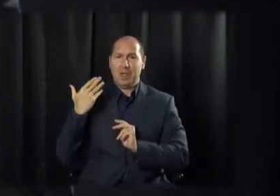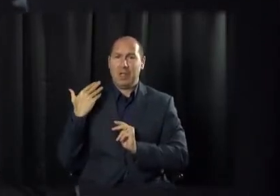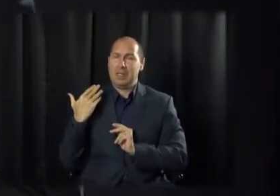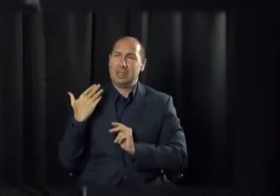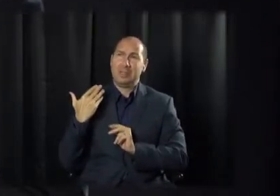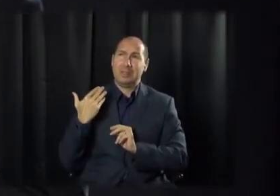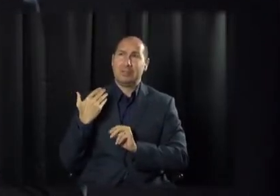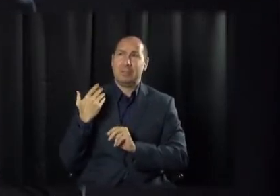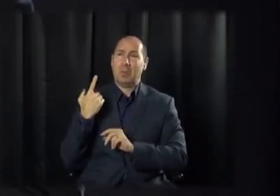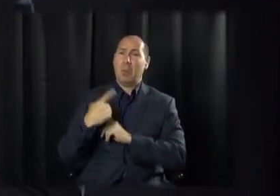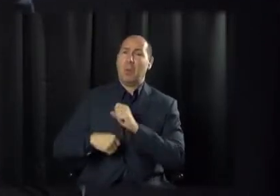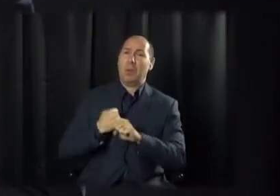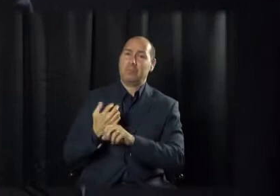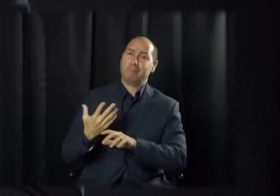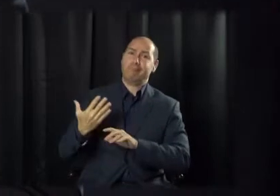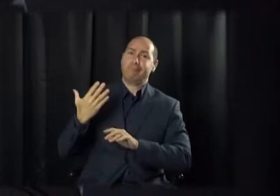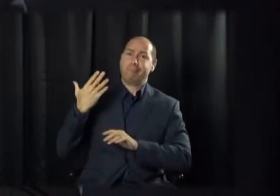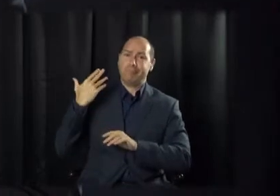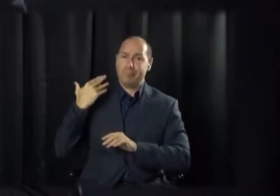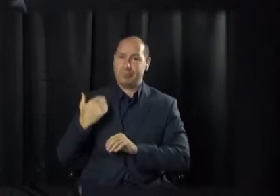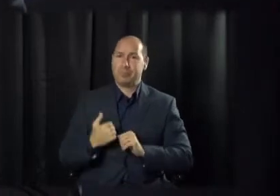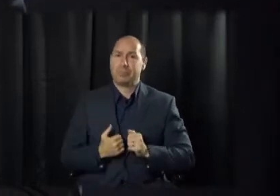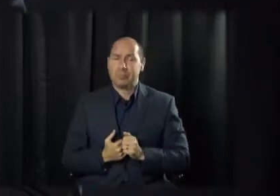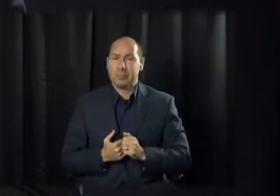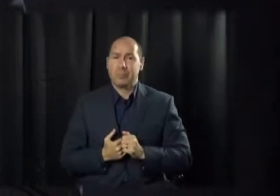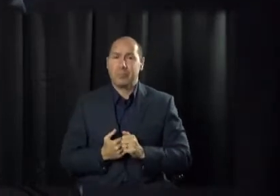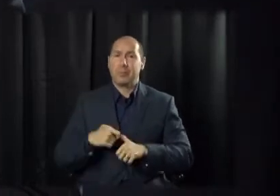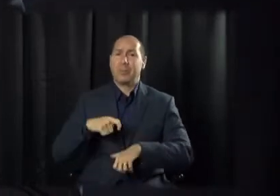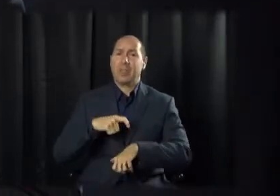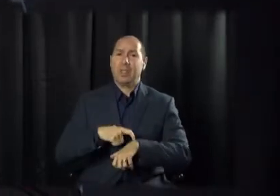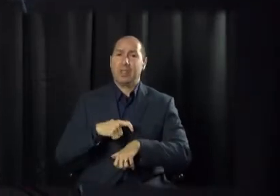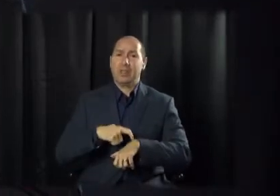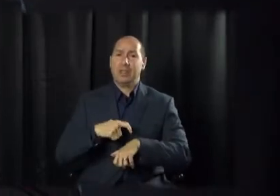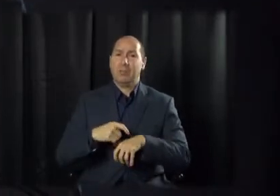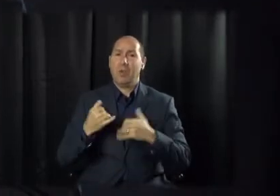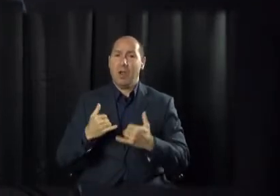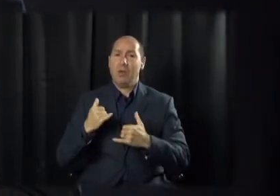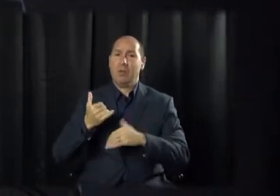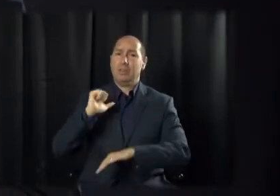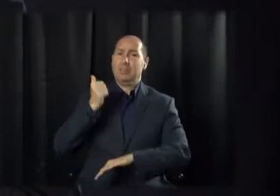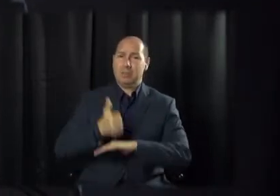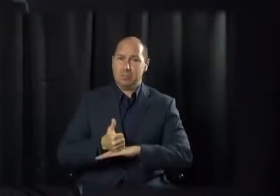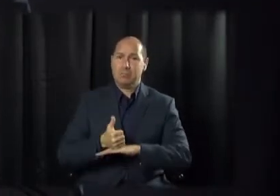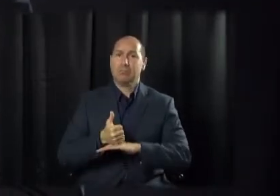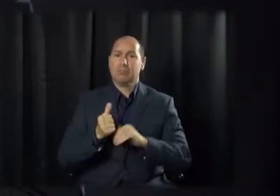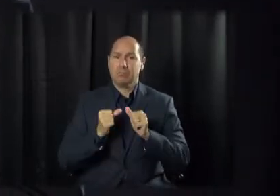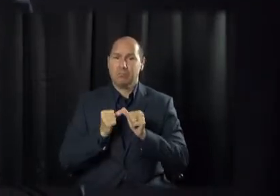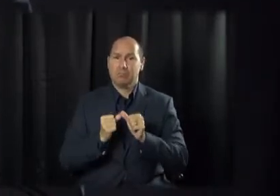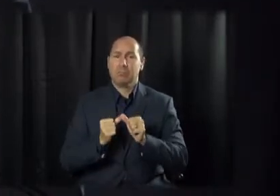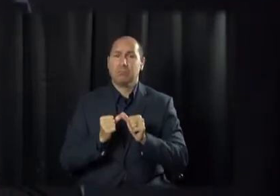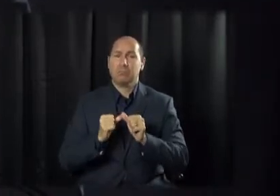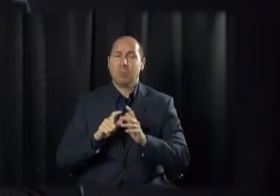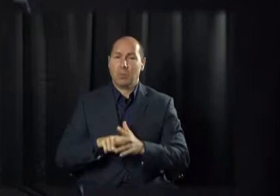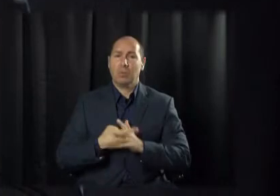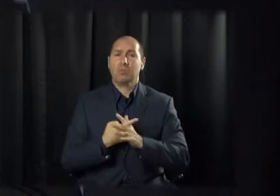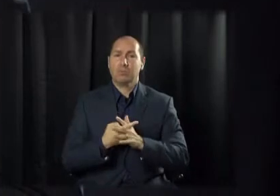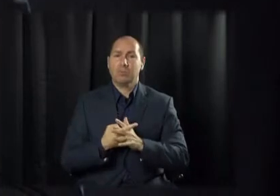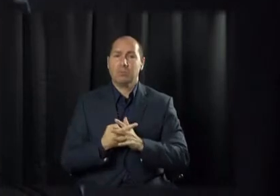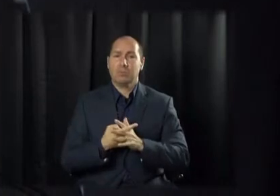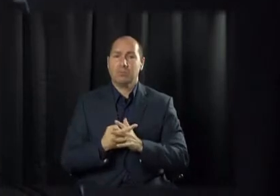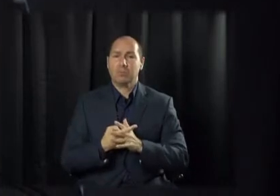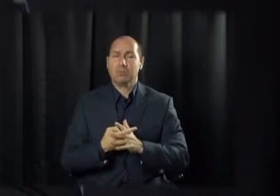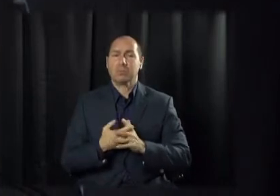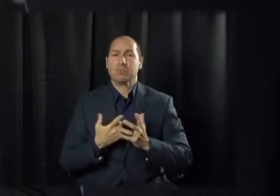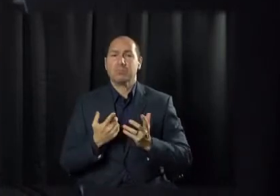year to give the University of Puerto Rico time to implement it. And I think it's important to really